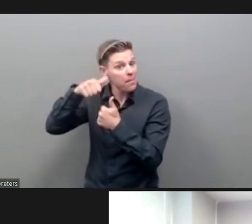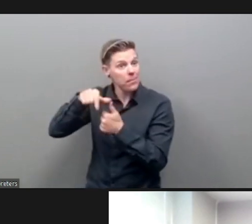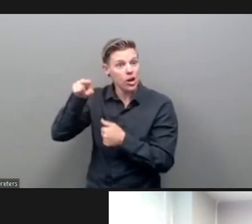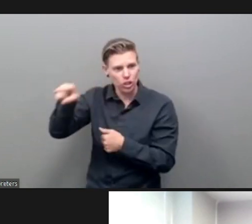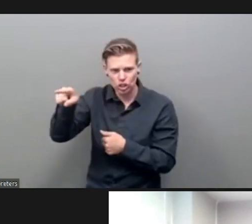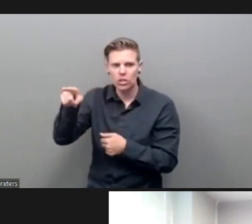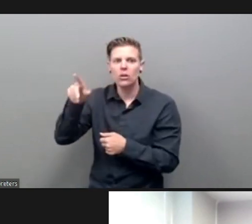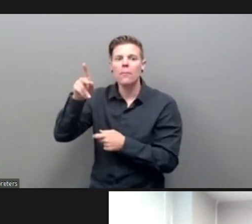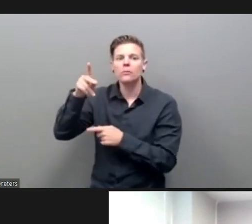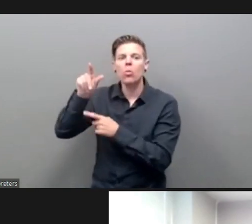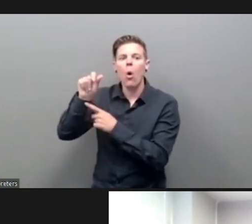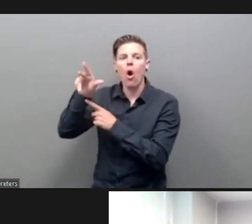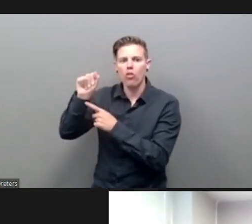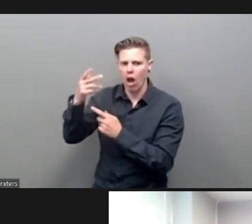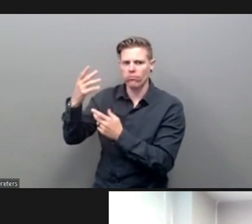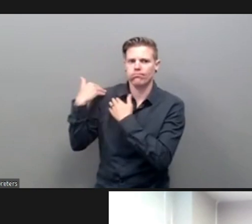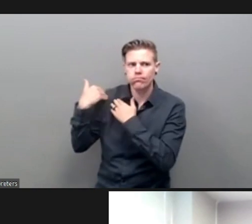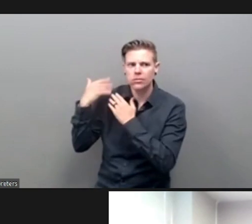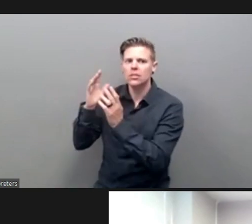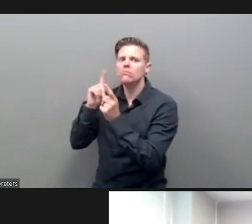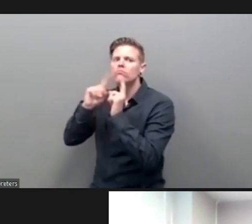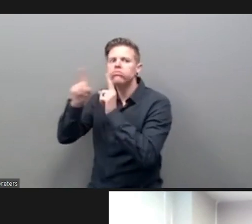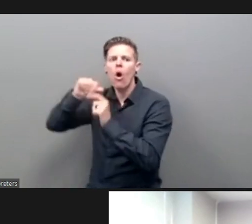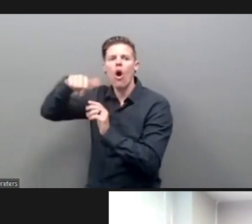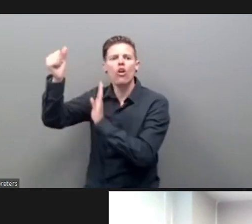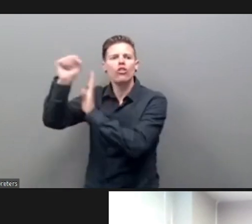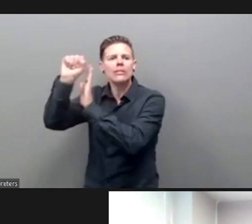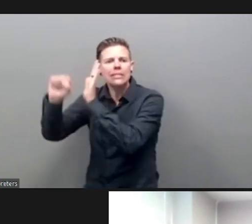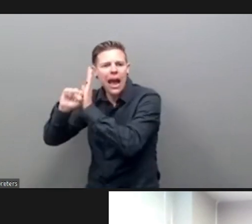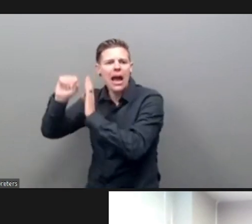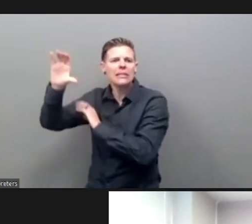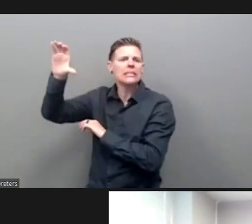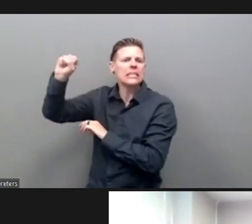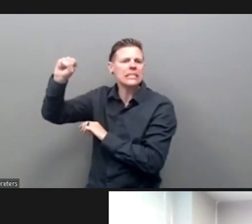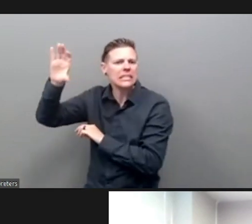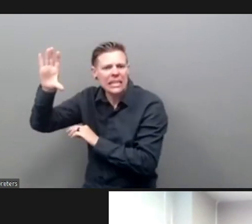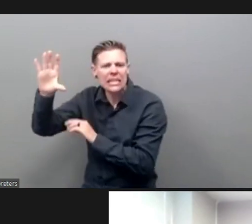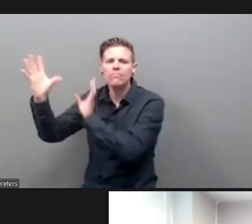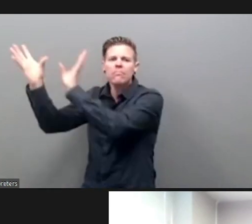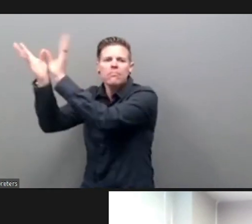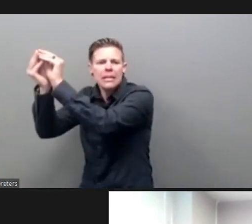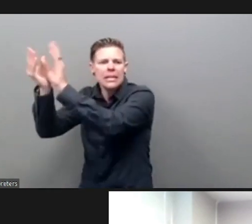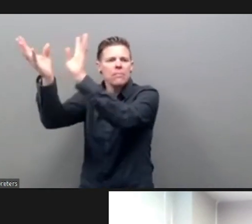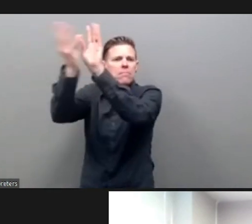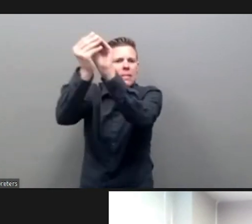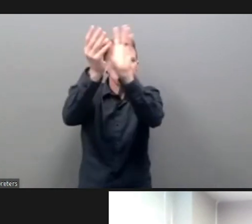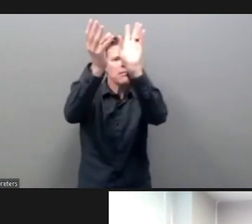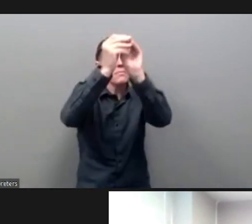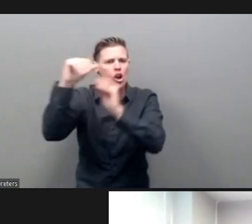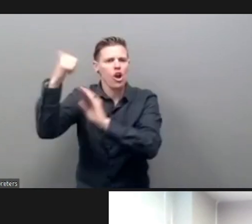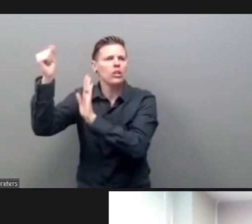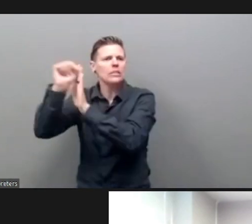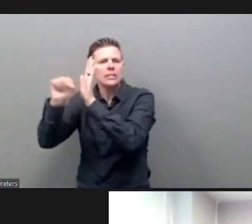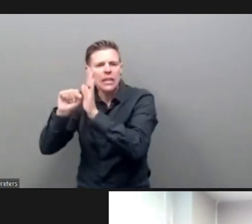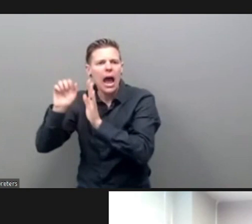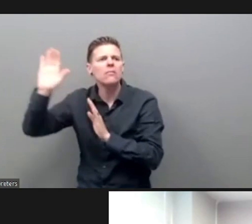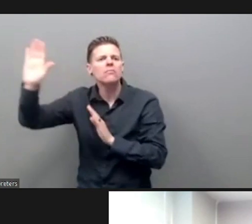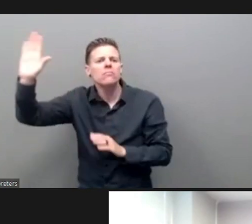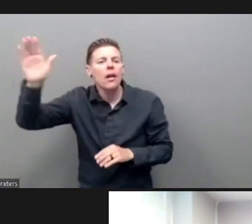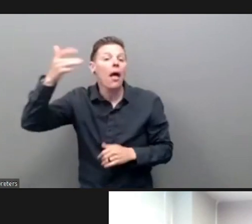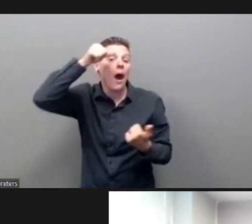crisis standards of care right now. She and Billy have done some meetings. We've had a lot of conversations with Alaska. And so